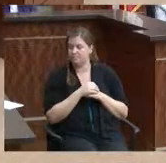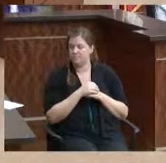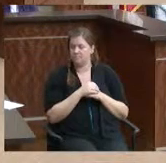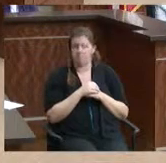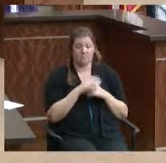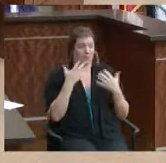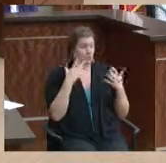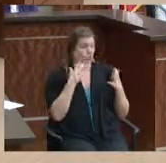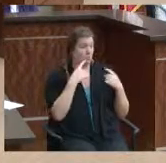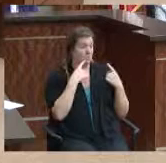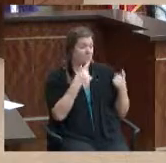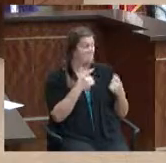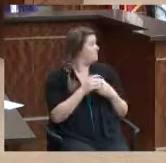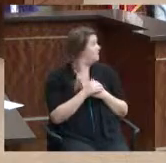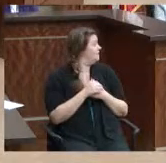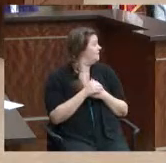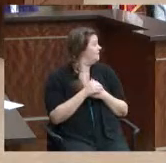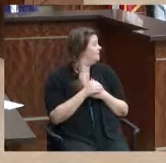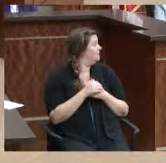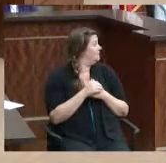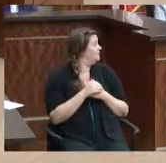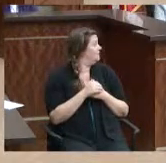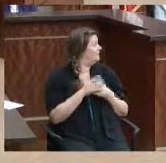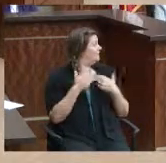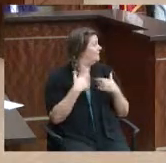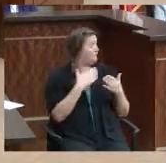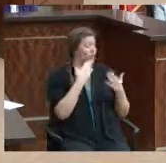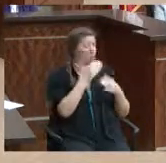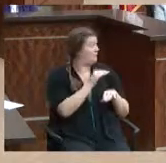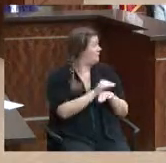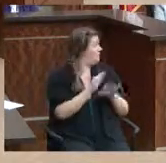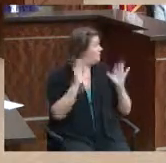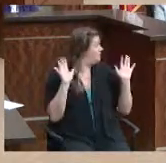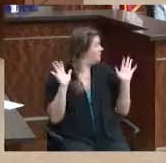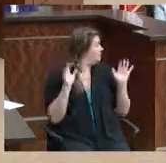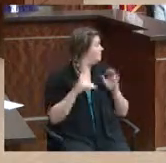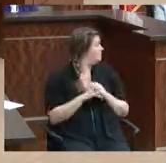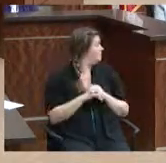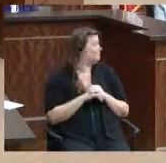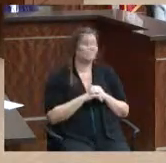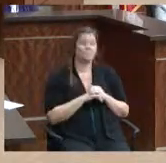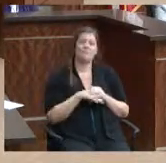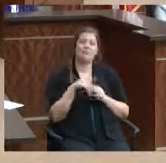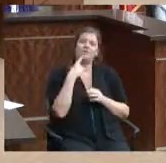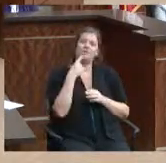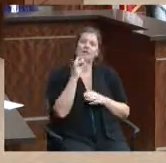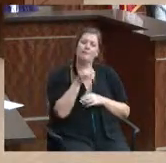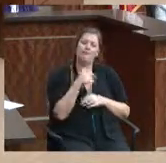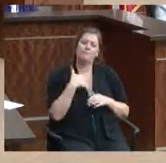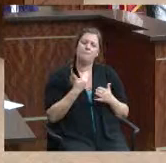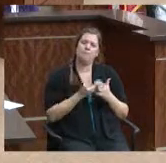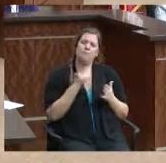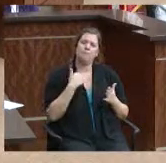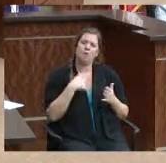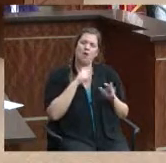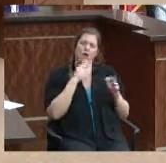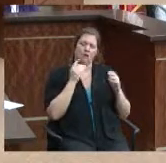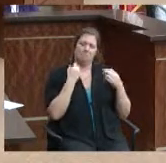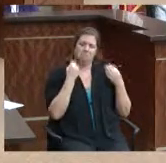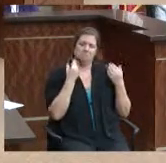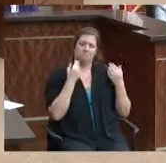been said. Have a good evening. That's it. I'll mention before I give my